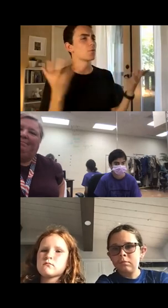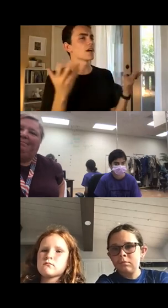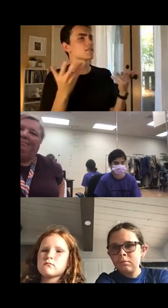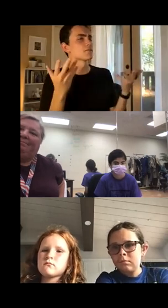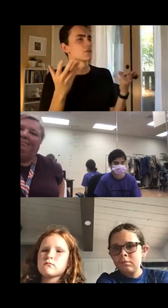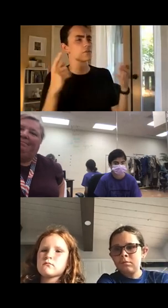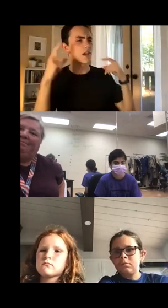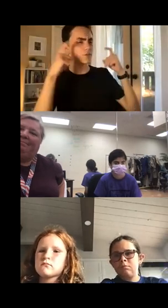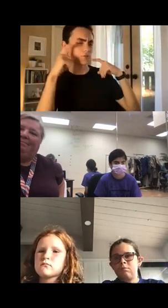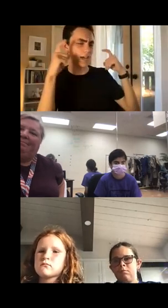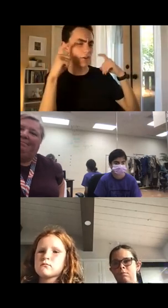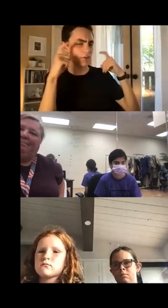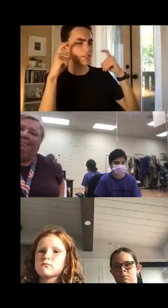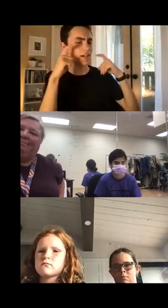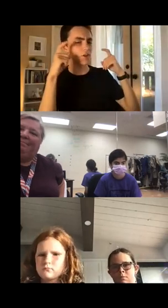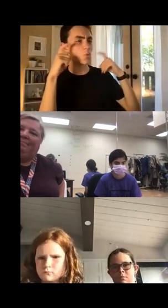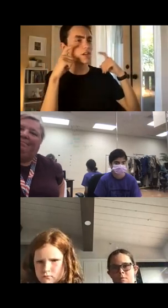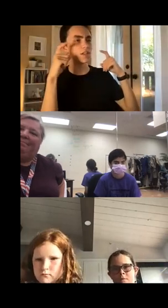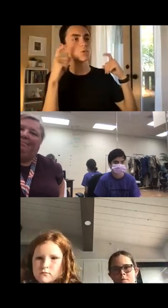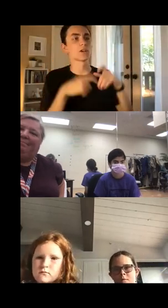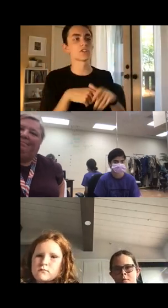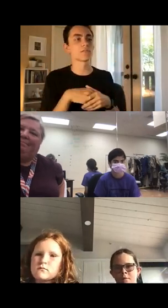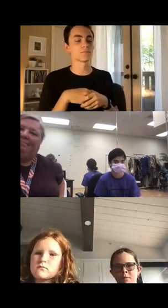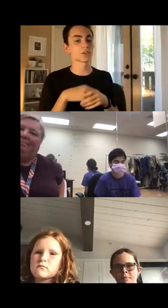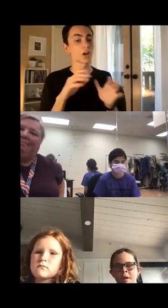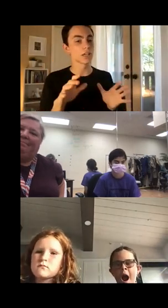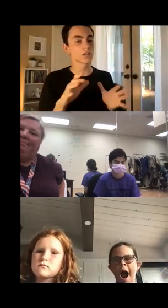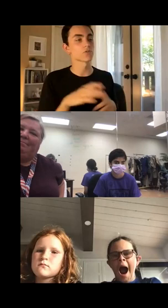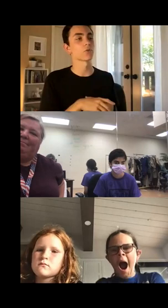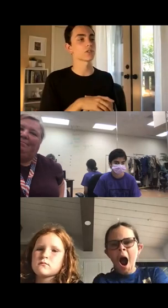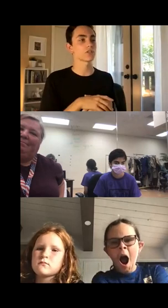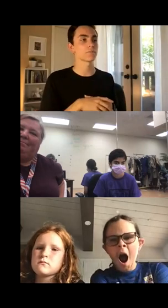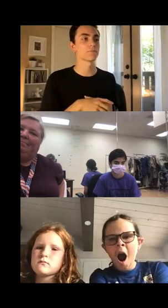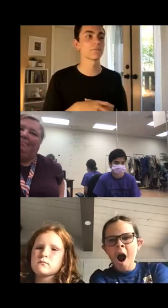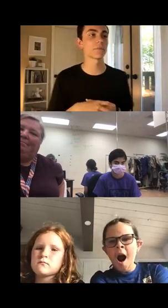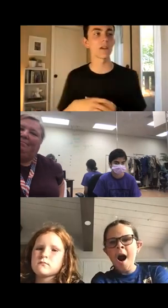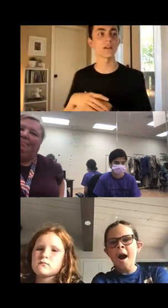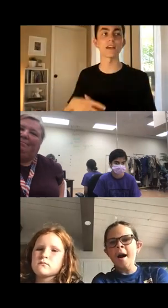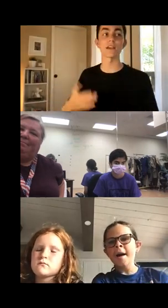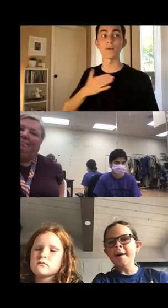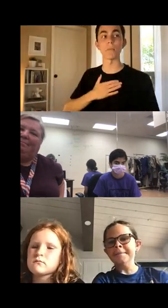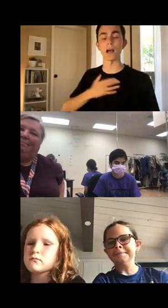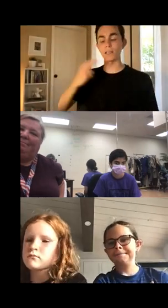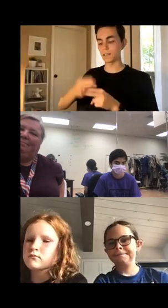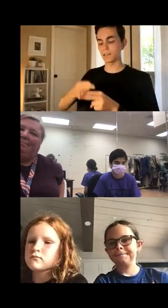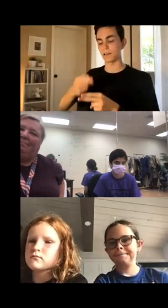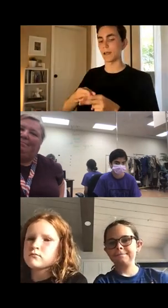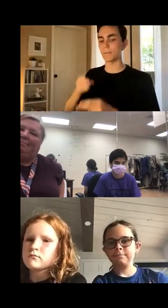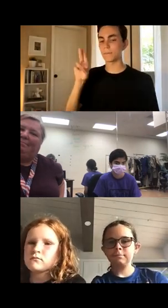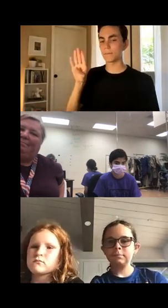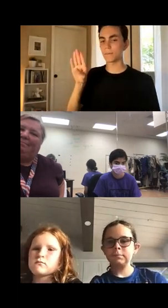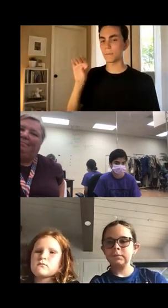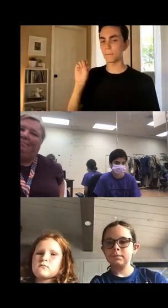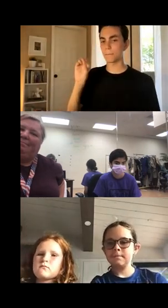name what? Notice my eyebrows are down because it's that open-ended question, not a yes or no question. I say, my